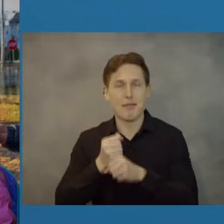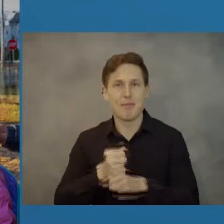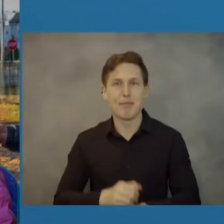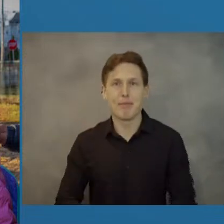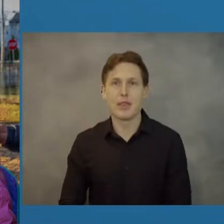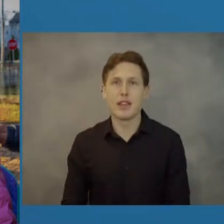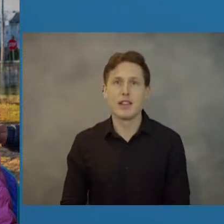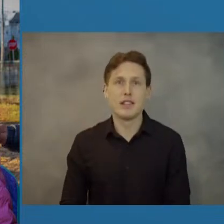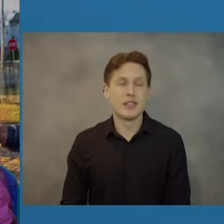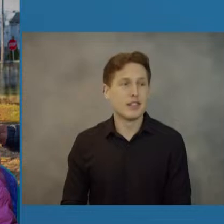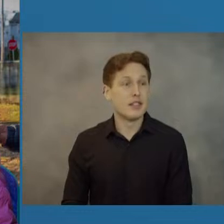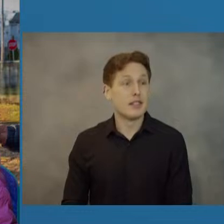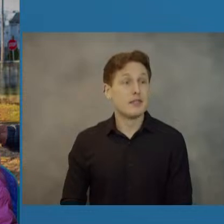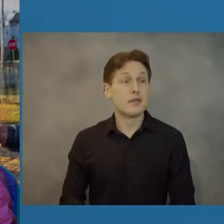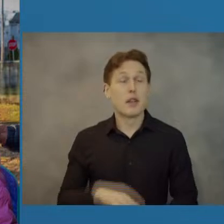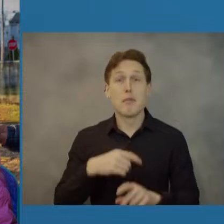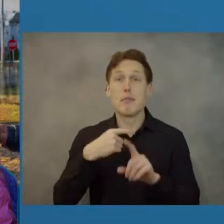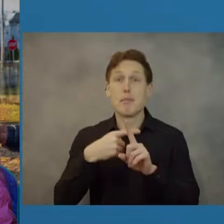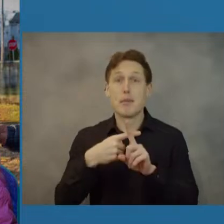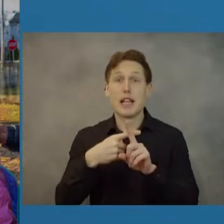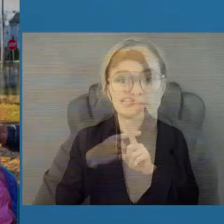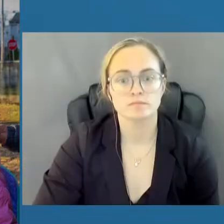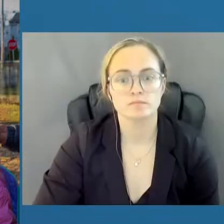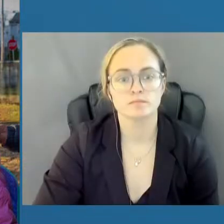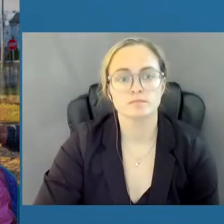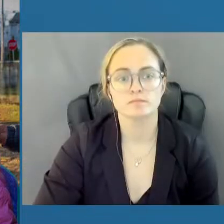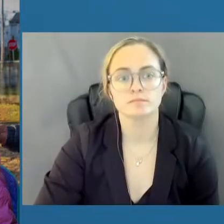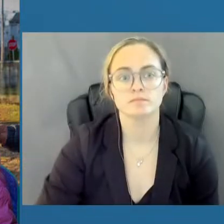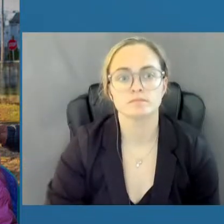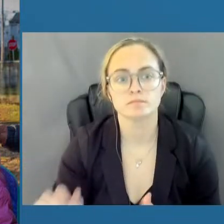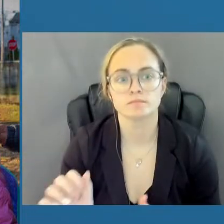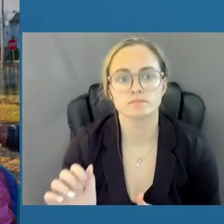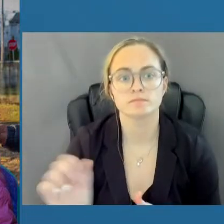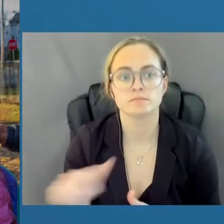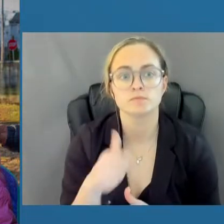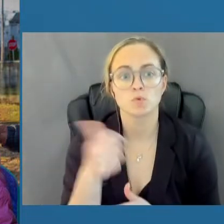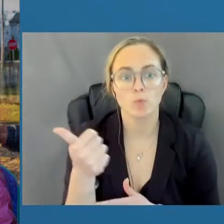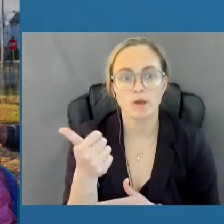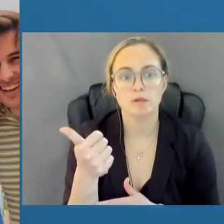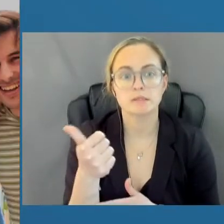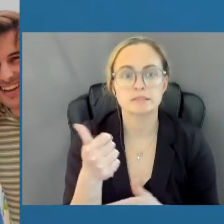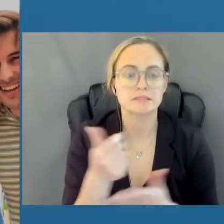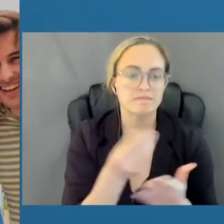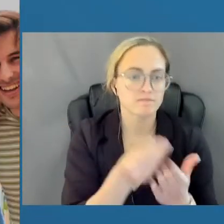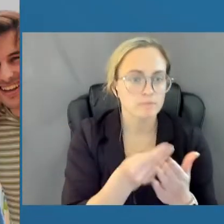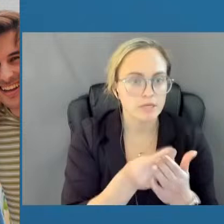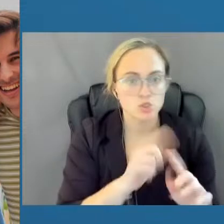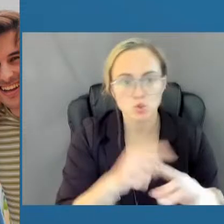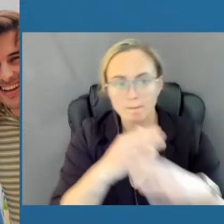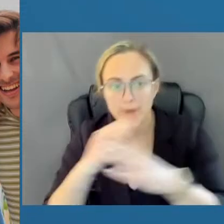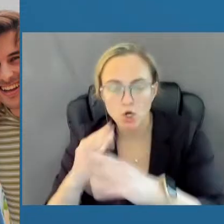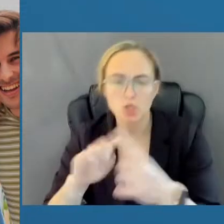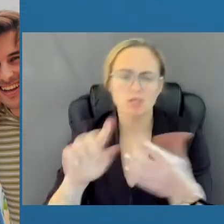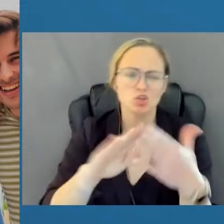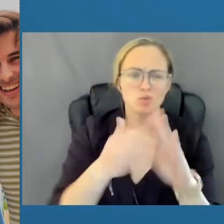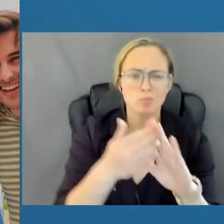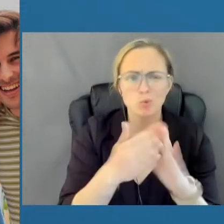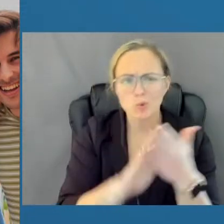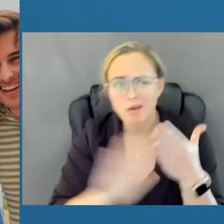And we're tearing down financial barriers that hold up too many New Yorkers from their dreams. We're making community college